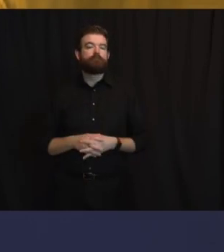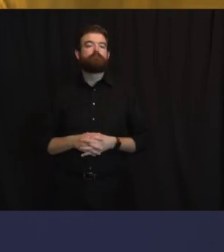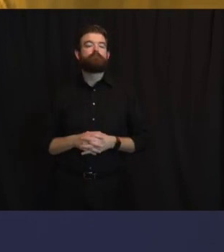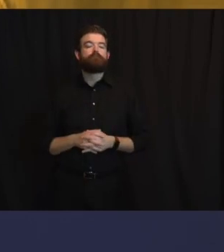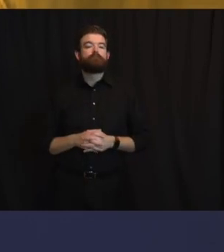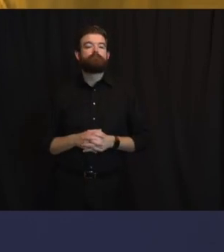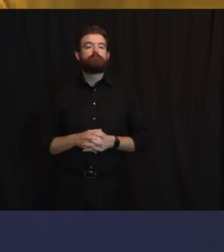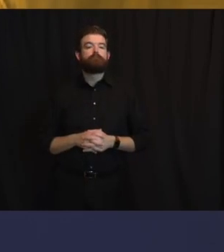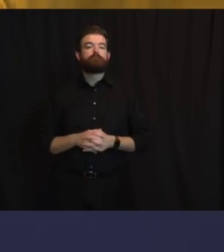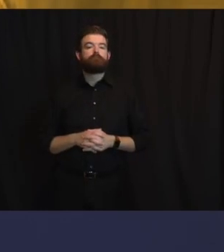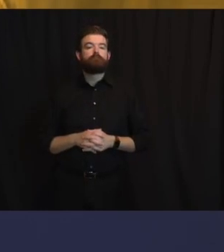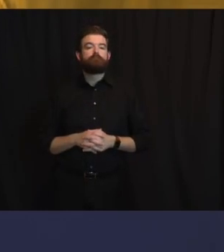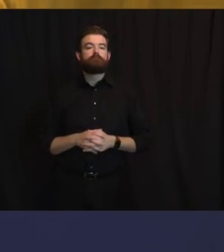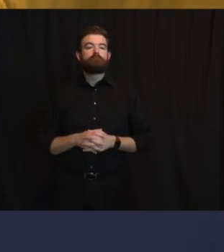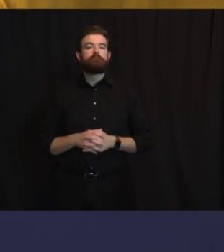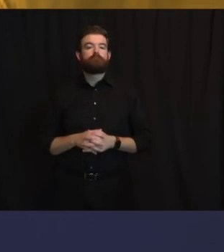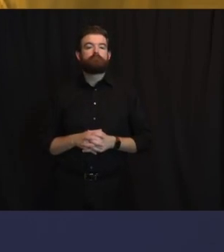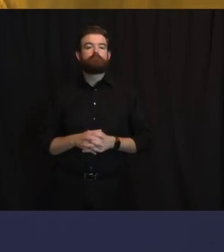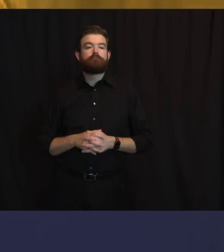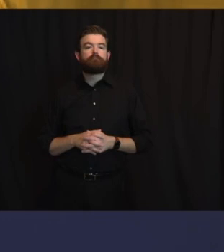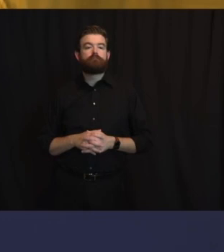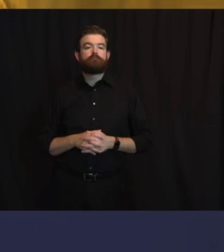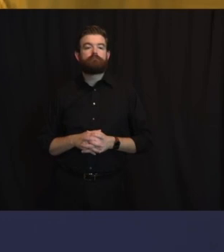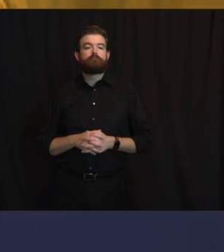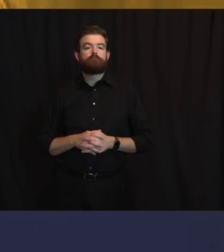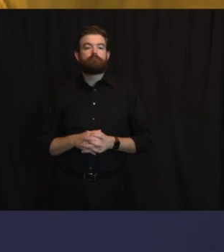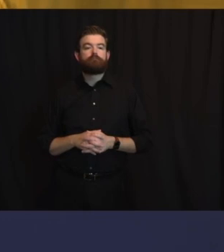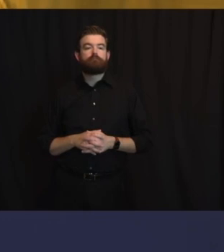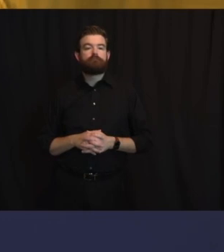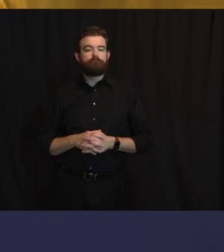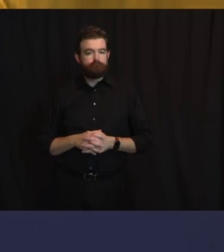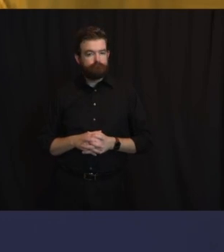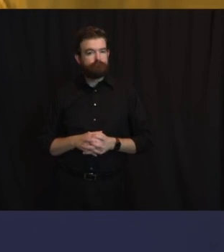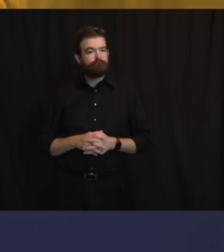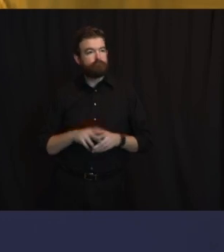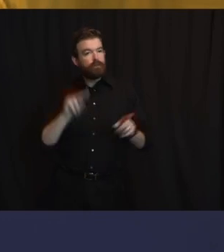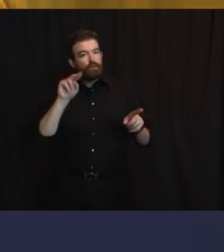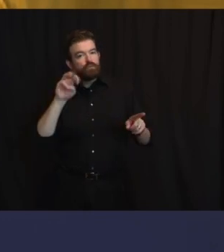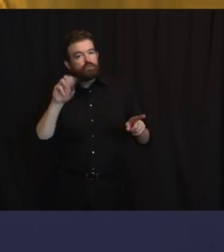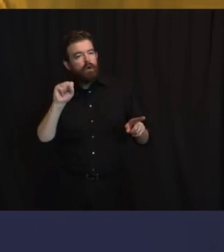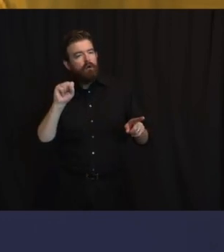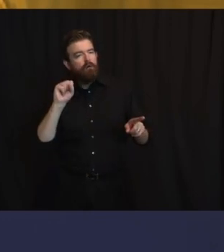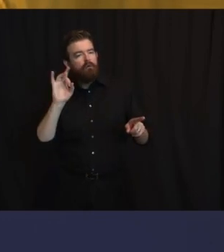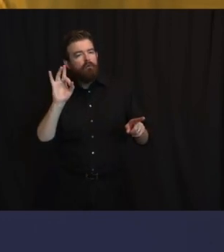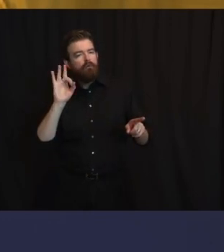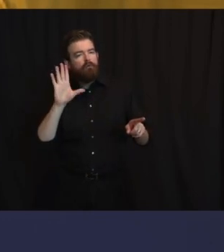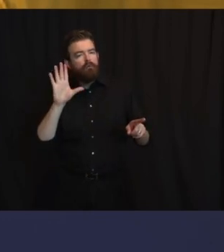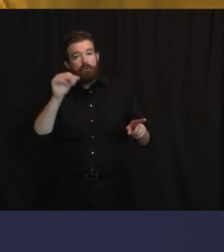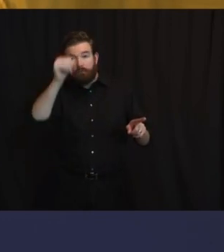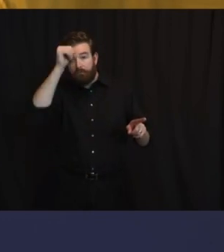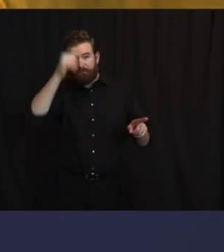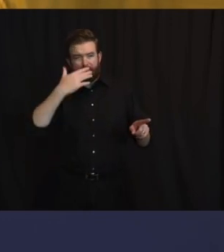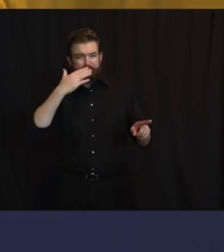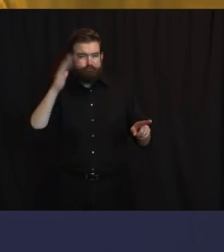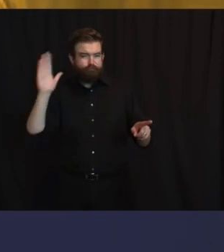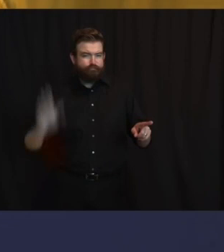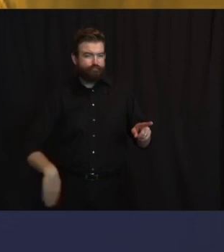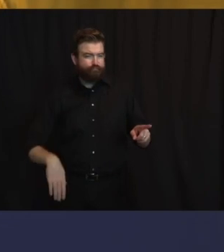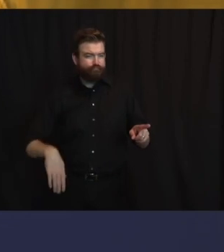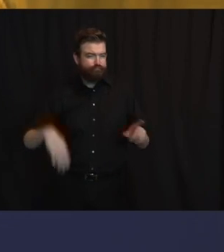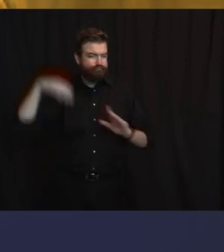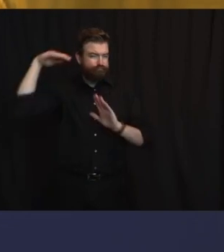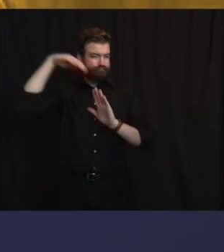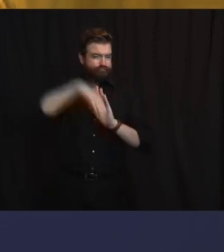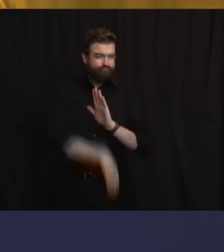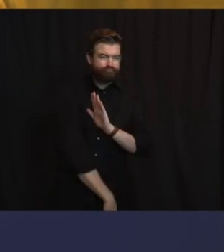ravages of this virus in India. We mentioned this on Monday. This is now the global epicenter of the pandemic. It's